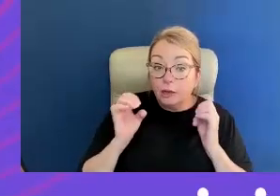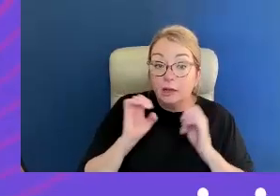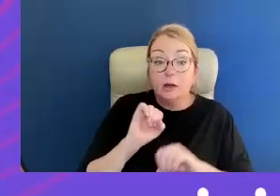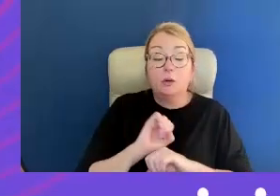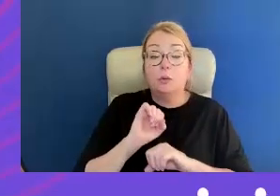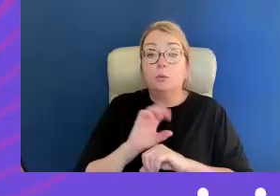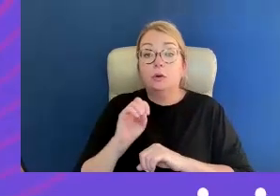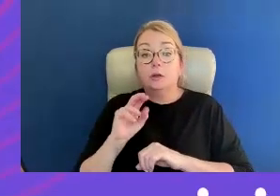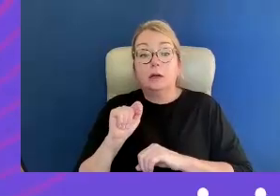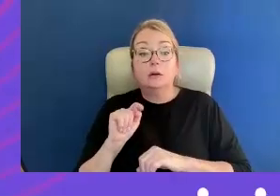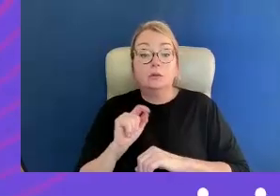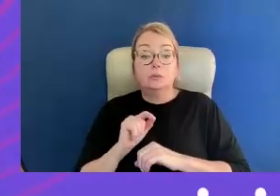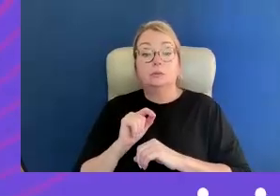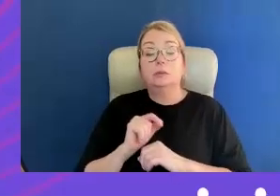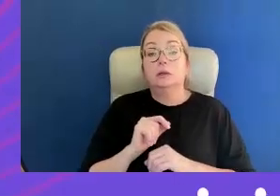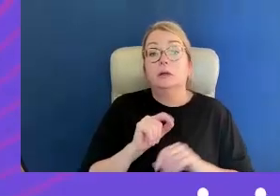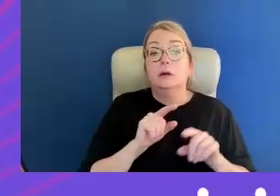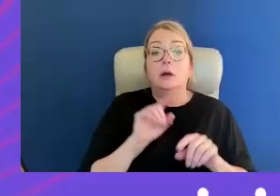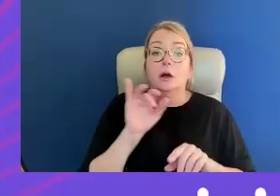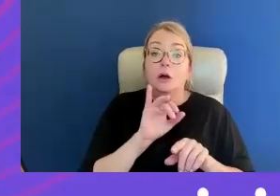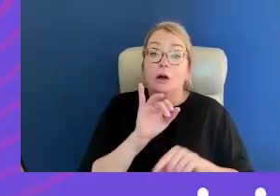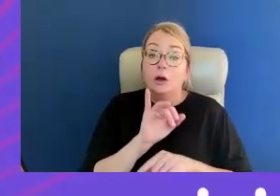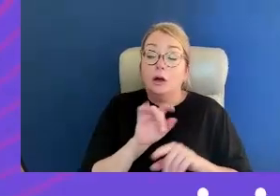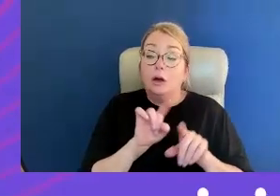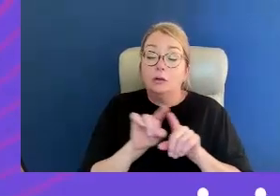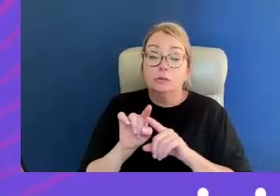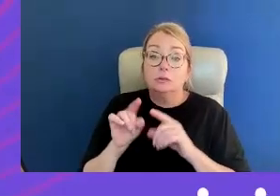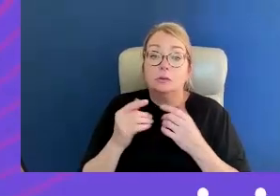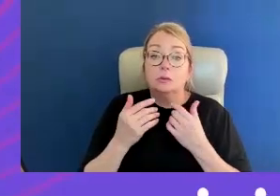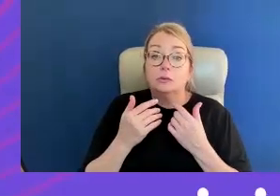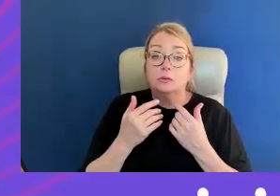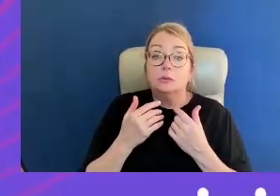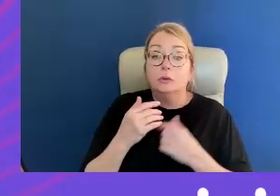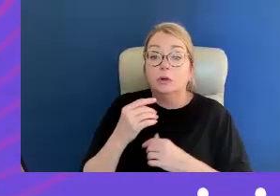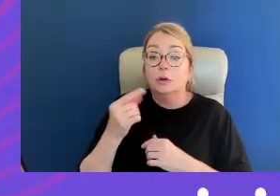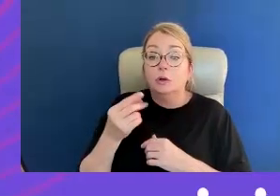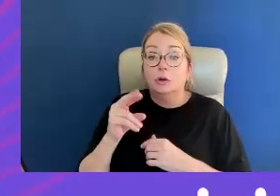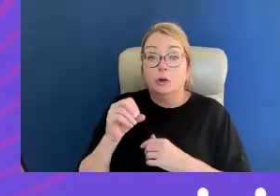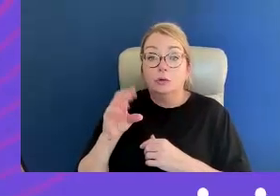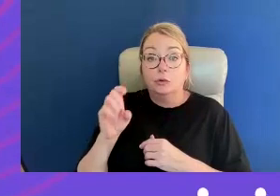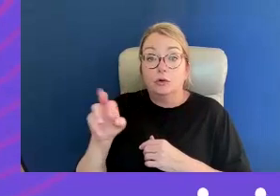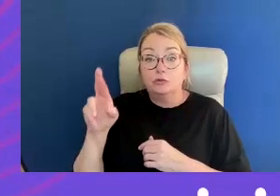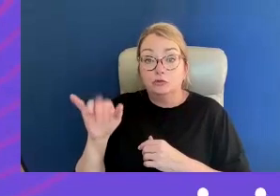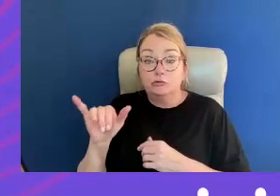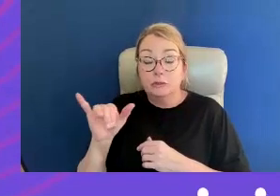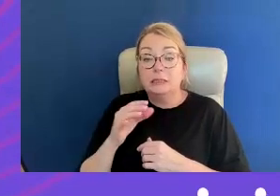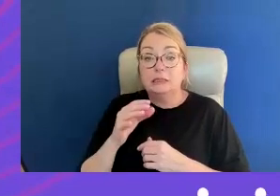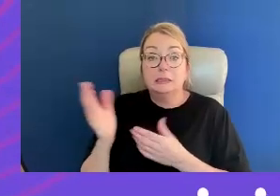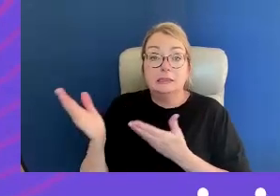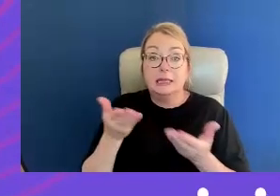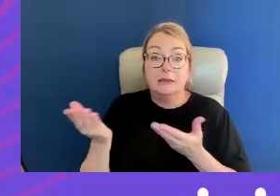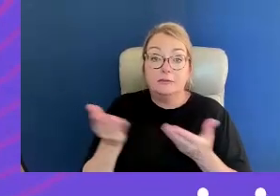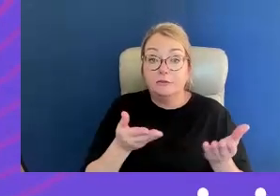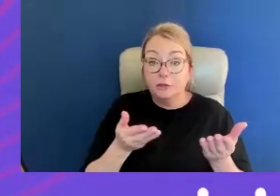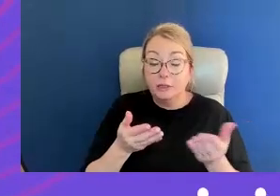to try new exercises. You even have a piece where they do grocery and home essentials delivery to help make